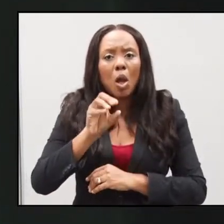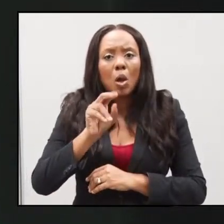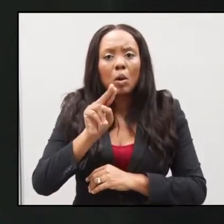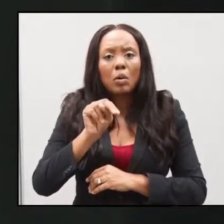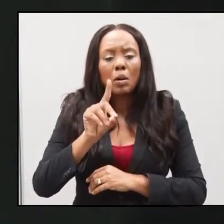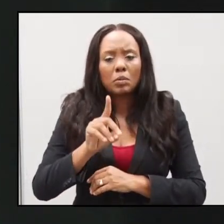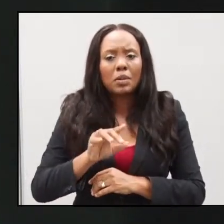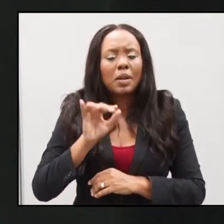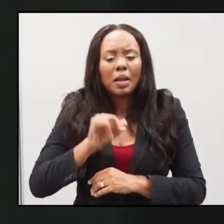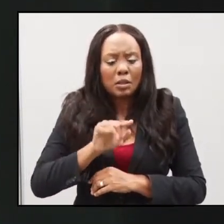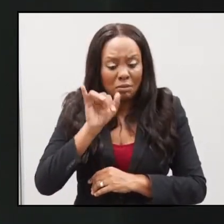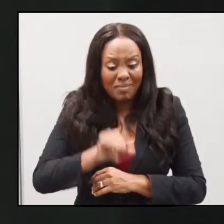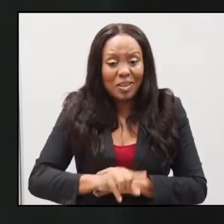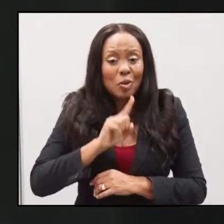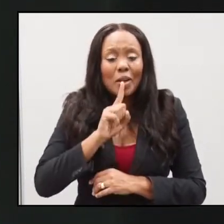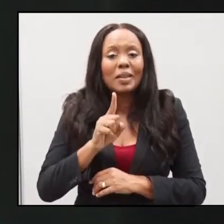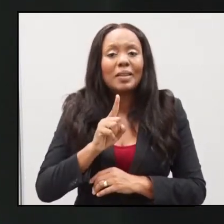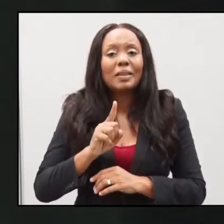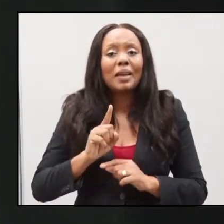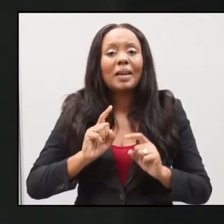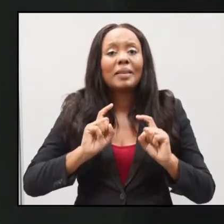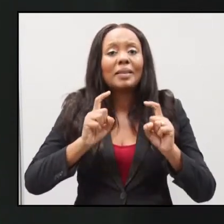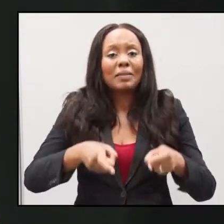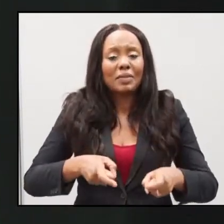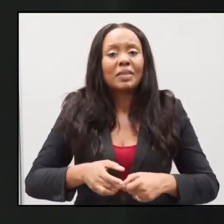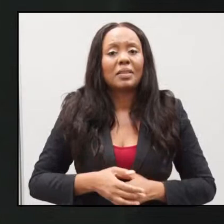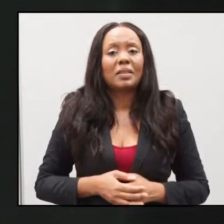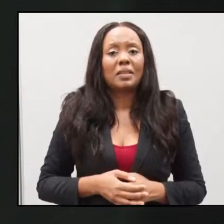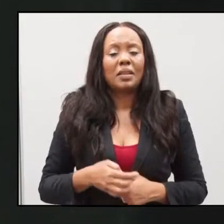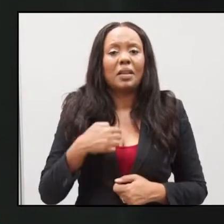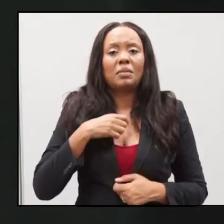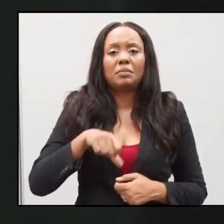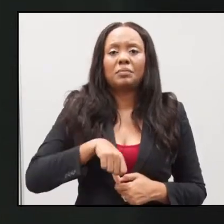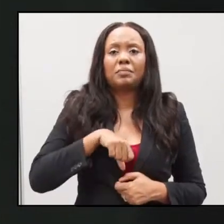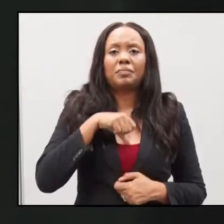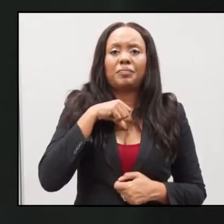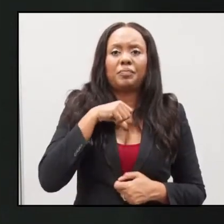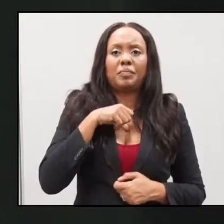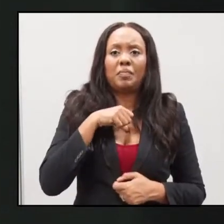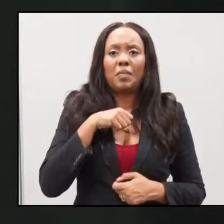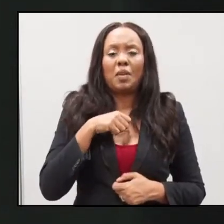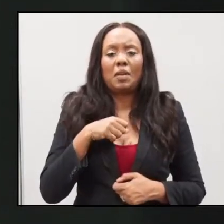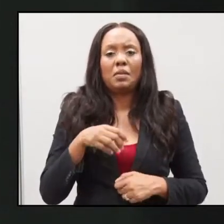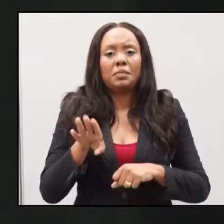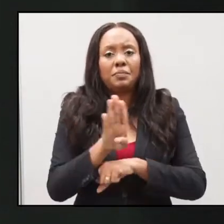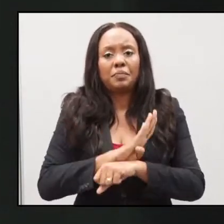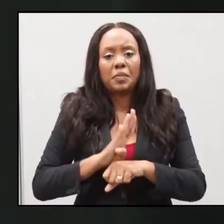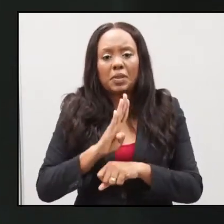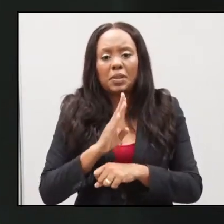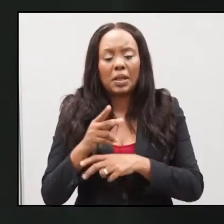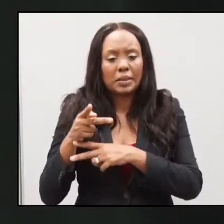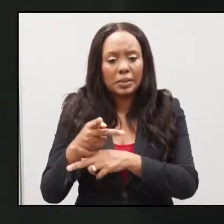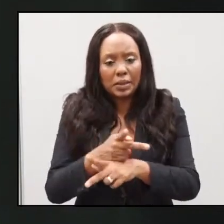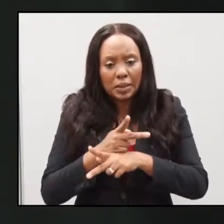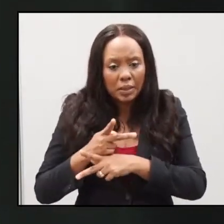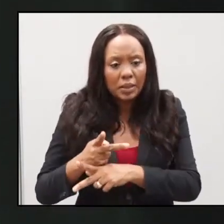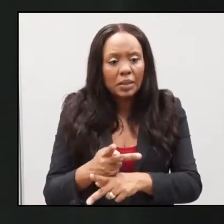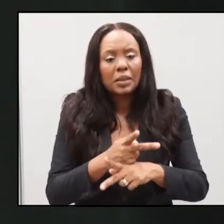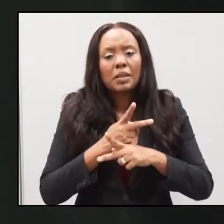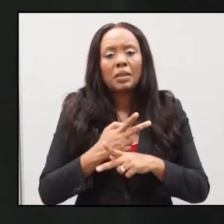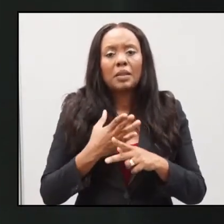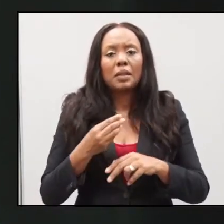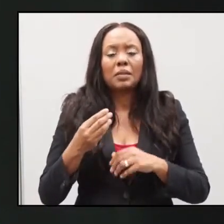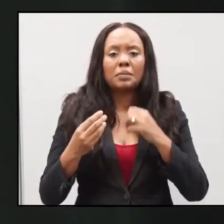so proud that Barbados has been a steward of, looking after this, and now will use this